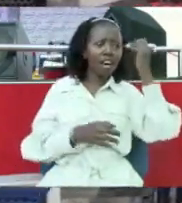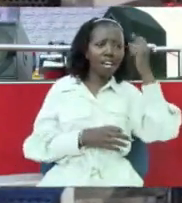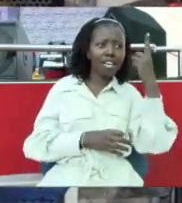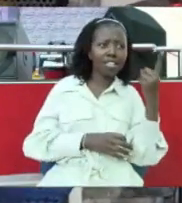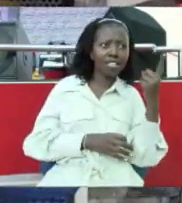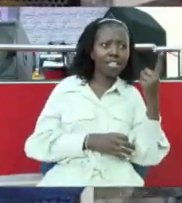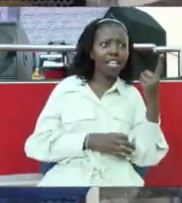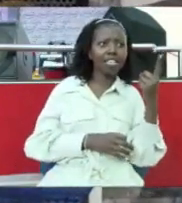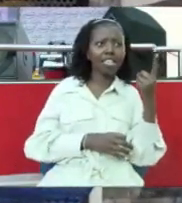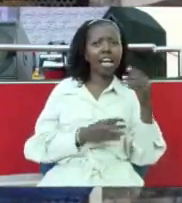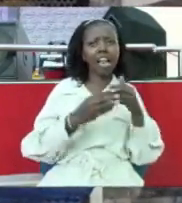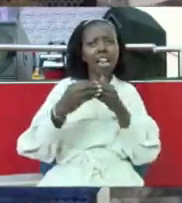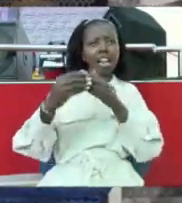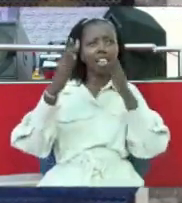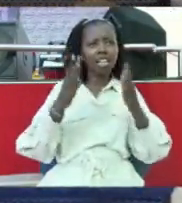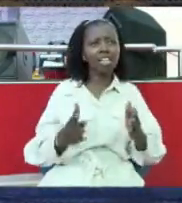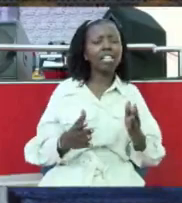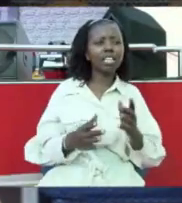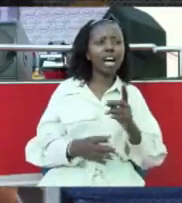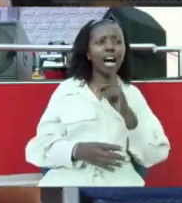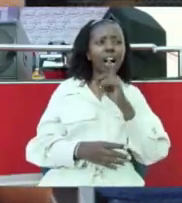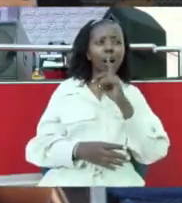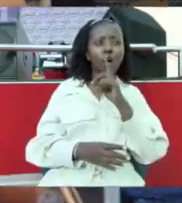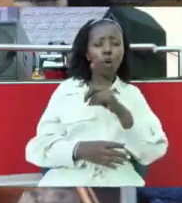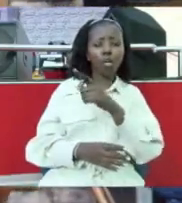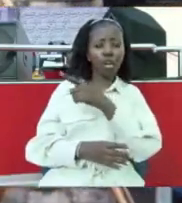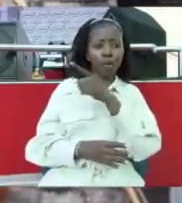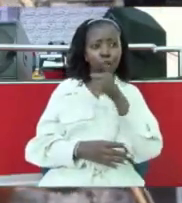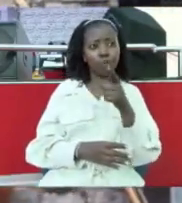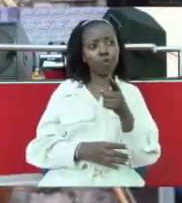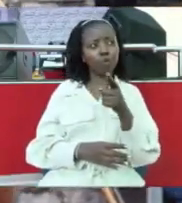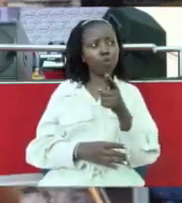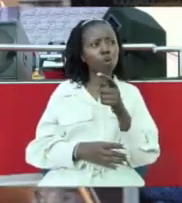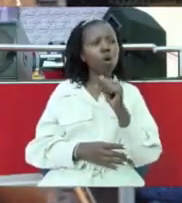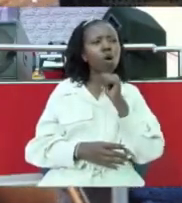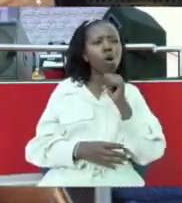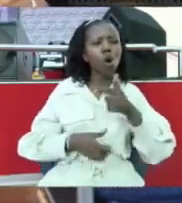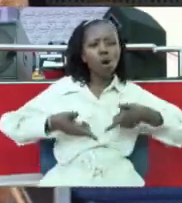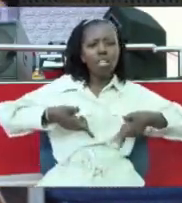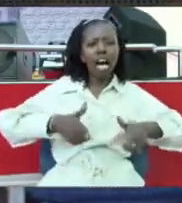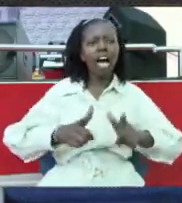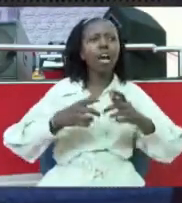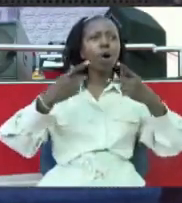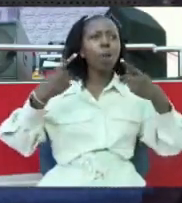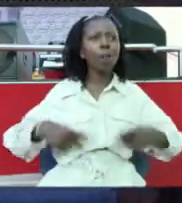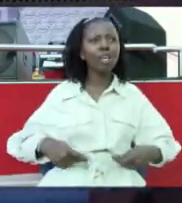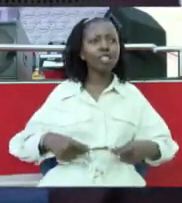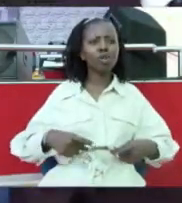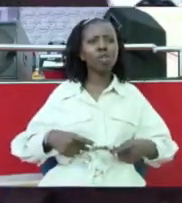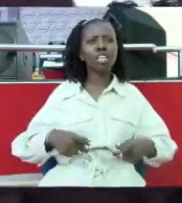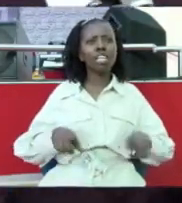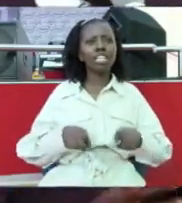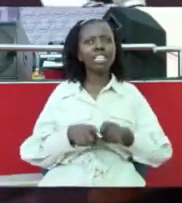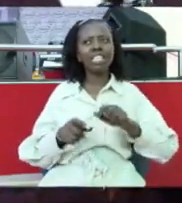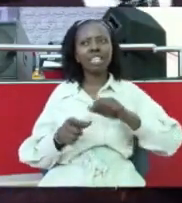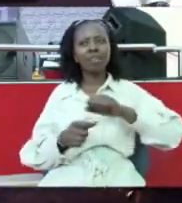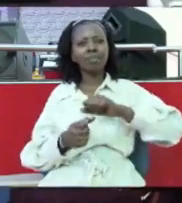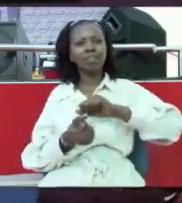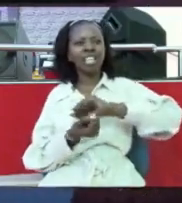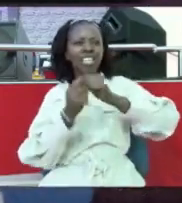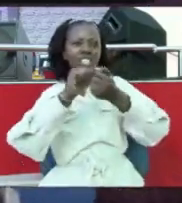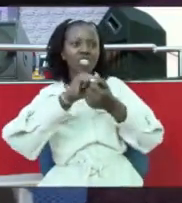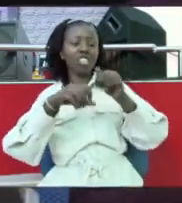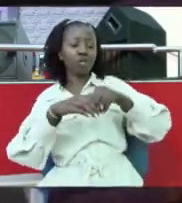will warn you. Kwamba ule mkufunzi atakupea onyo. Don't allow somebody to do a reverse on you. Usifanye mtu akurejelee